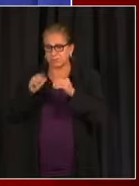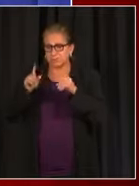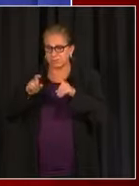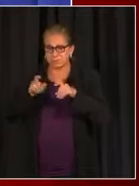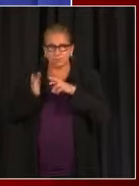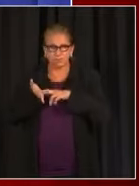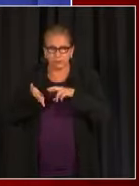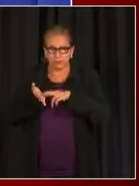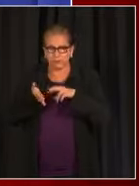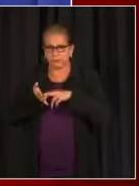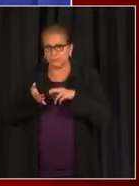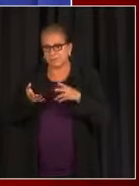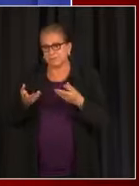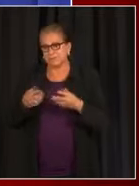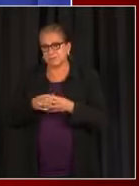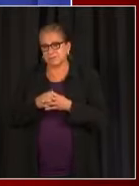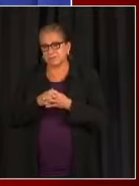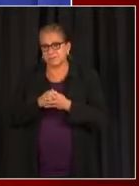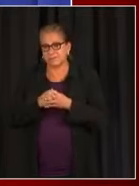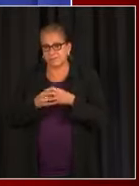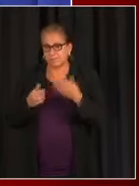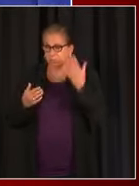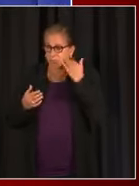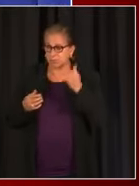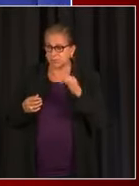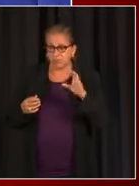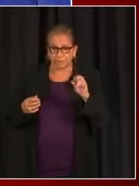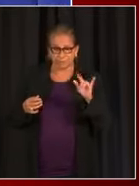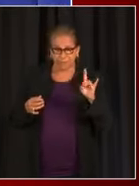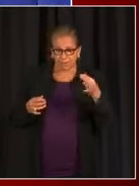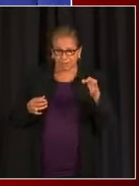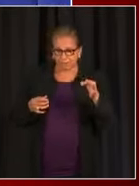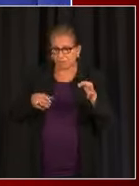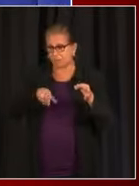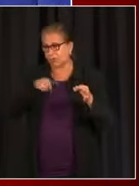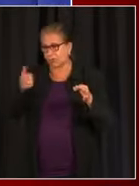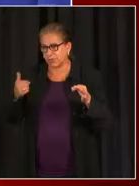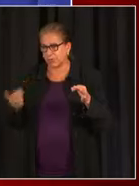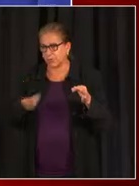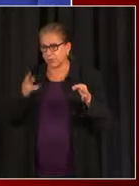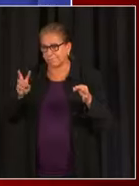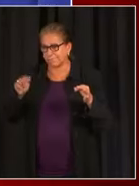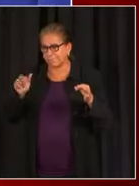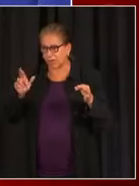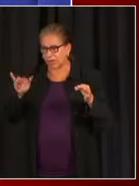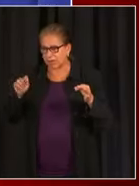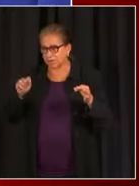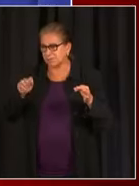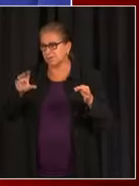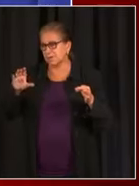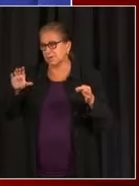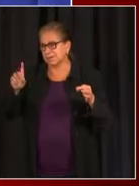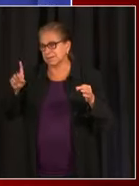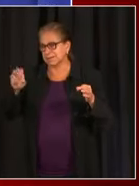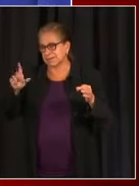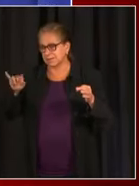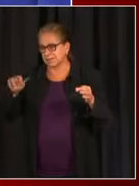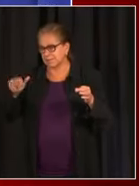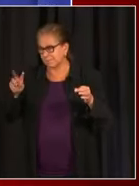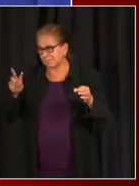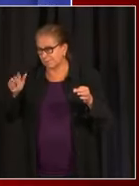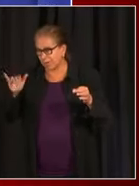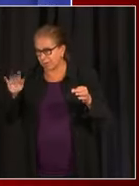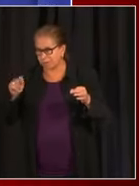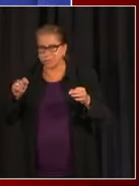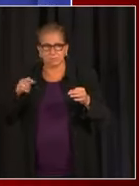every different sector or every different venue type down into one business operations guidance document.